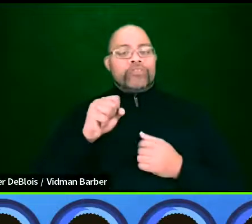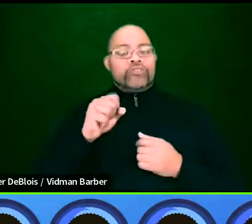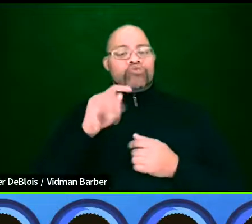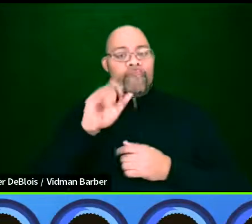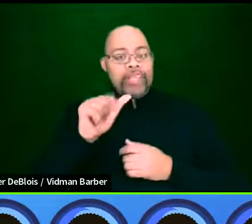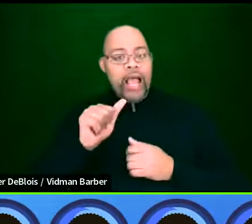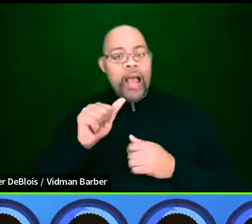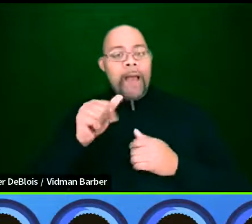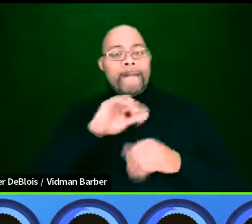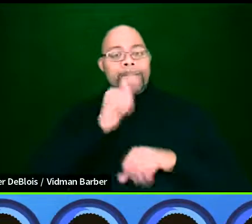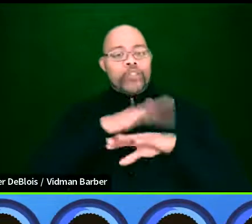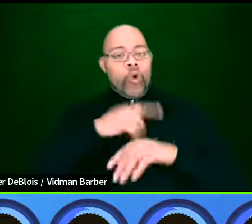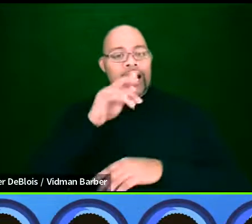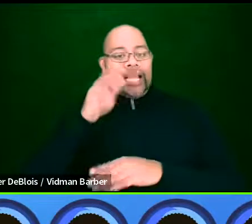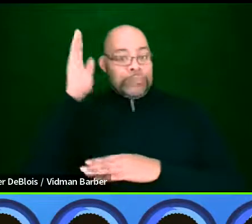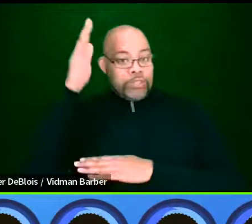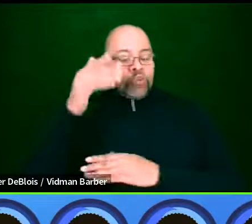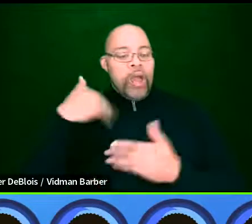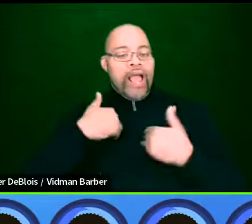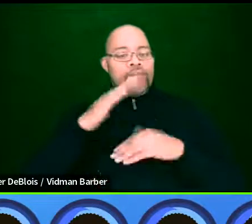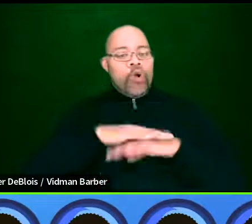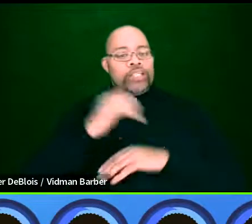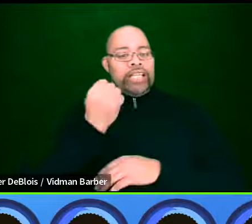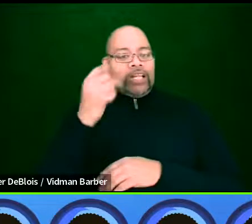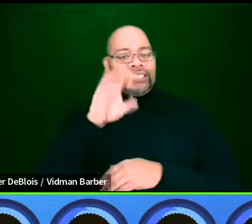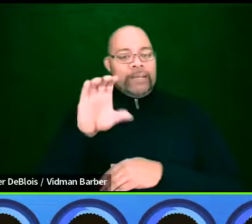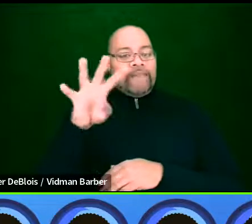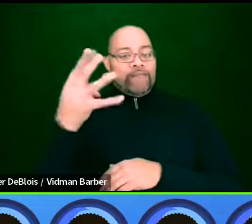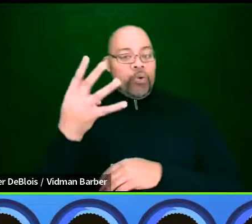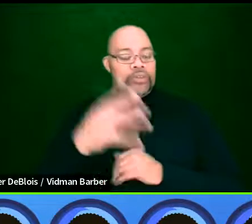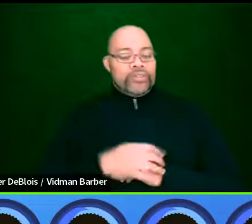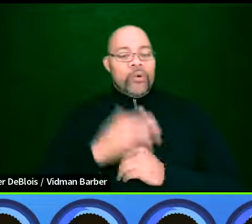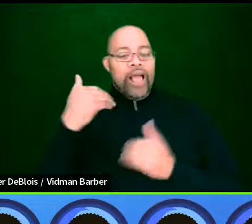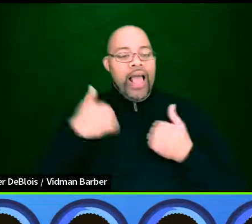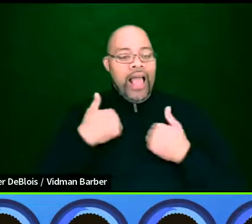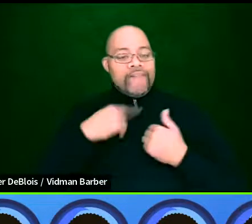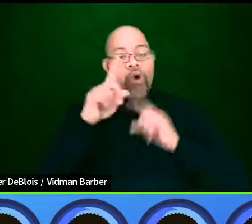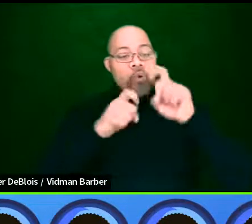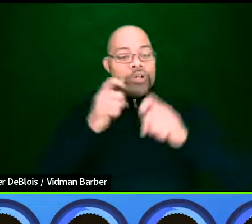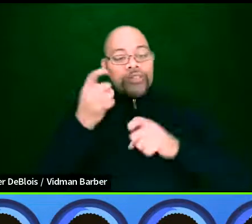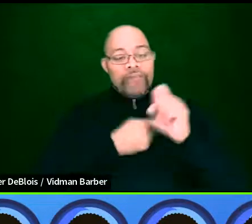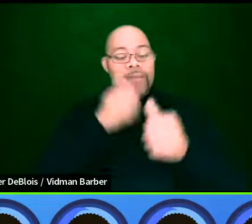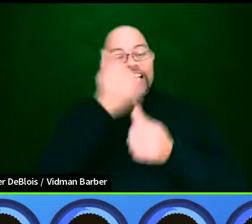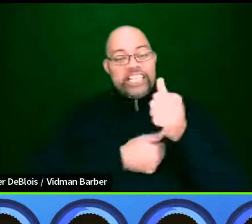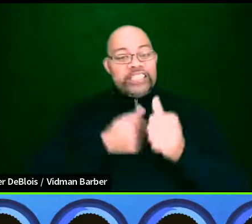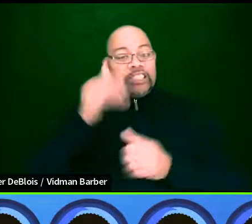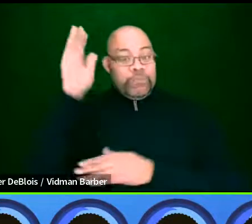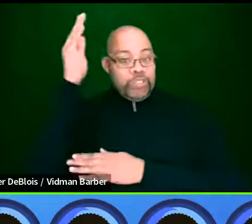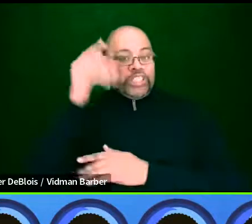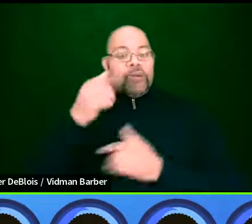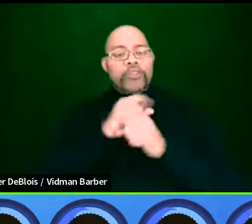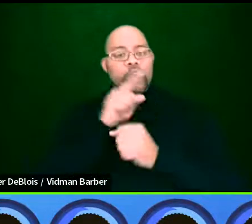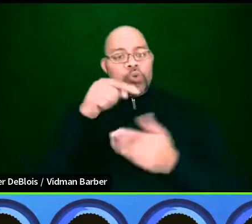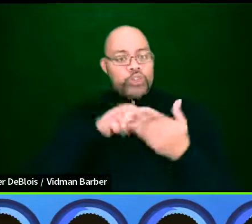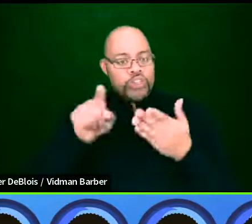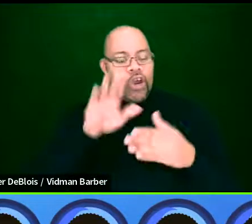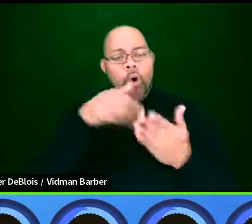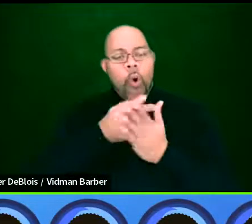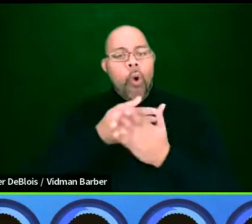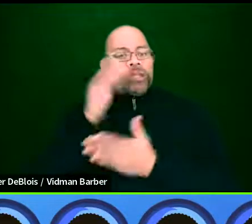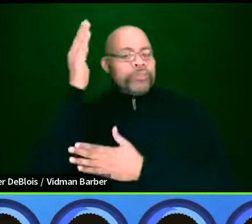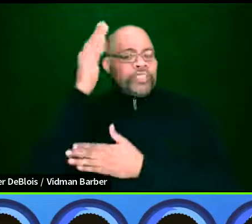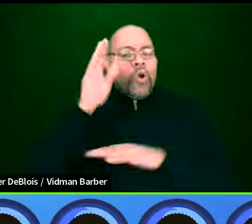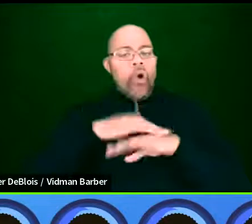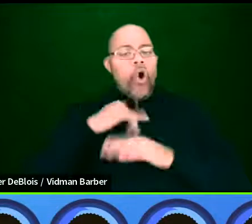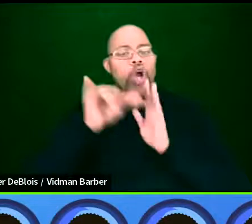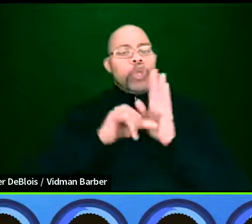keynotes, and it's going to be on Saturday, December 4th. There will be a question from each keynote, so make sure you check out all of the keynotes on